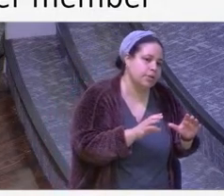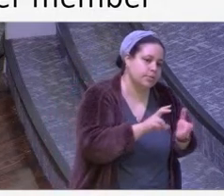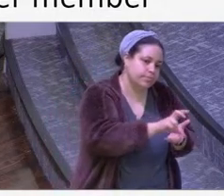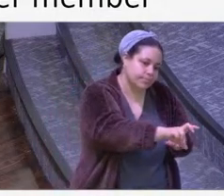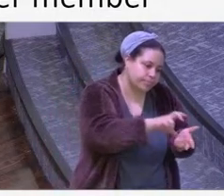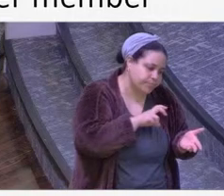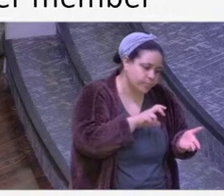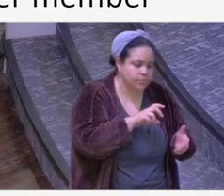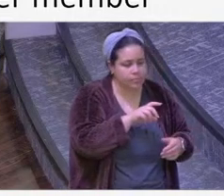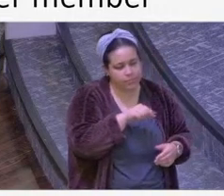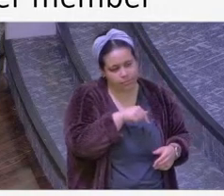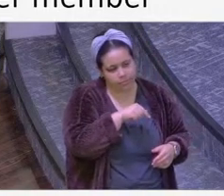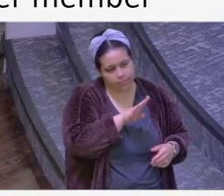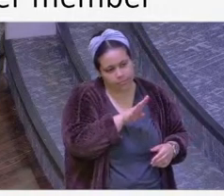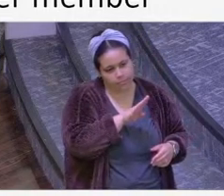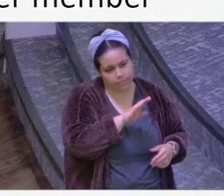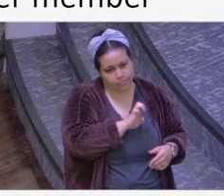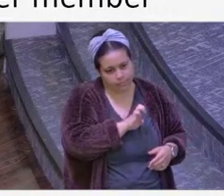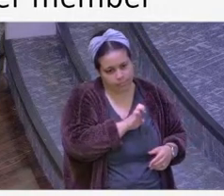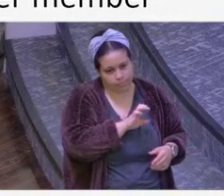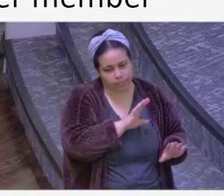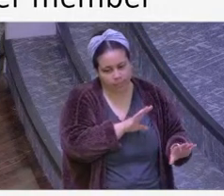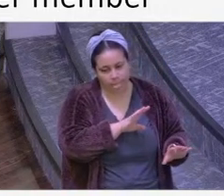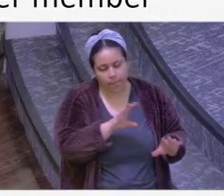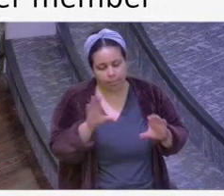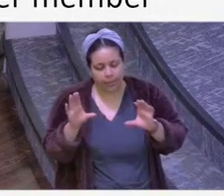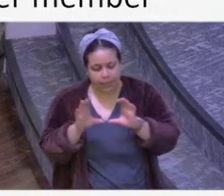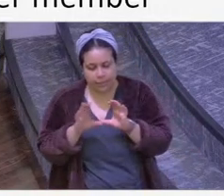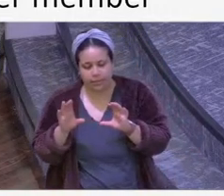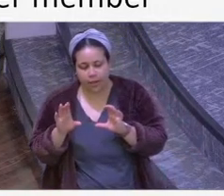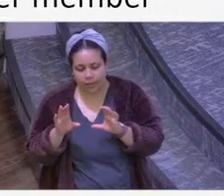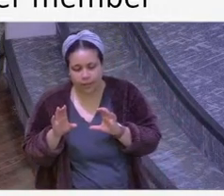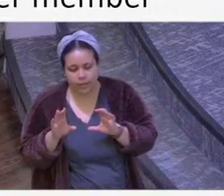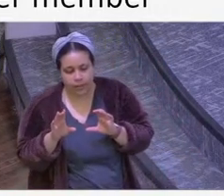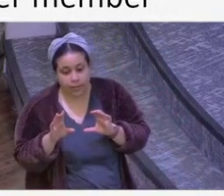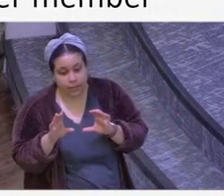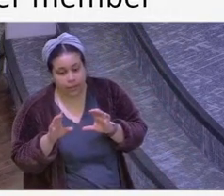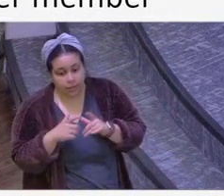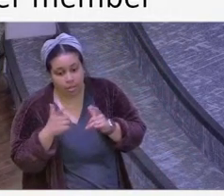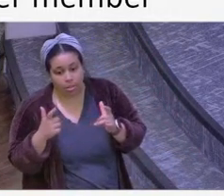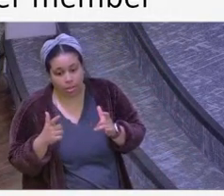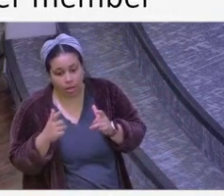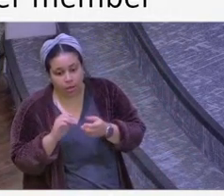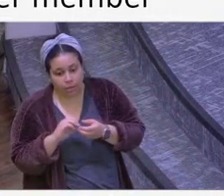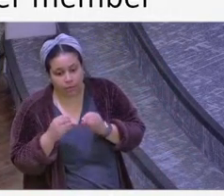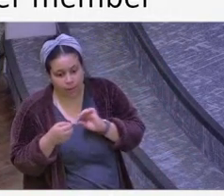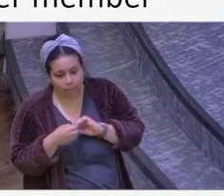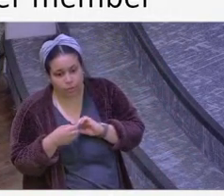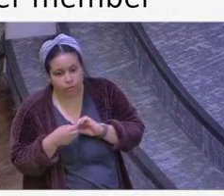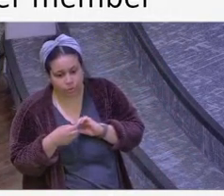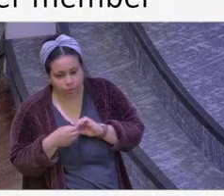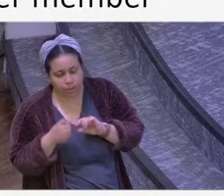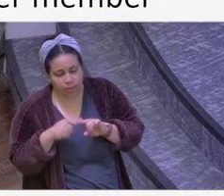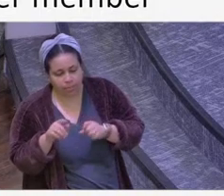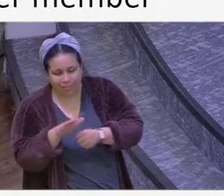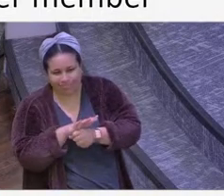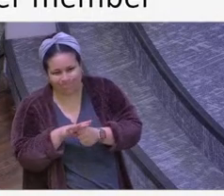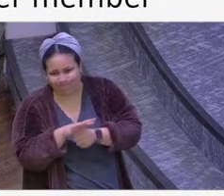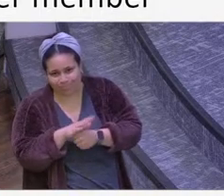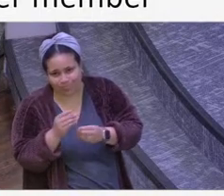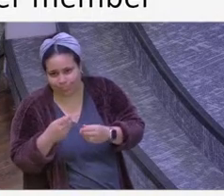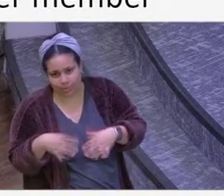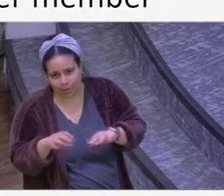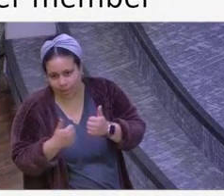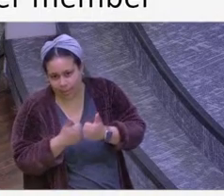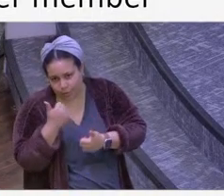the 80 classified employees, which are in TRS, which is a pretty good number, we do not, and that all has to come from local funds or property taxes